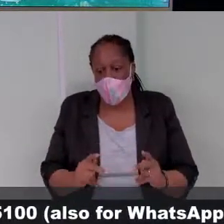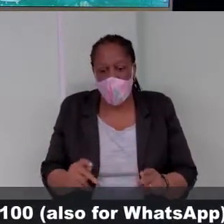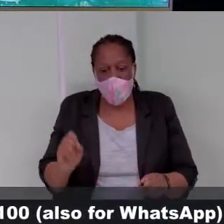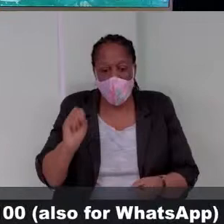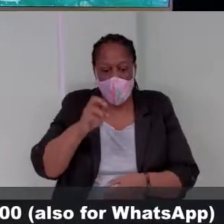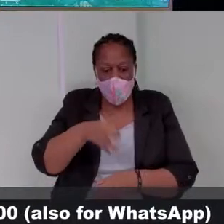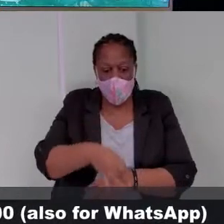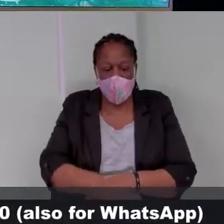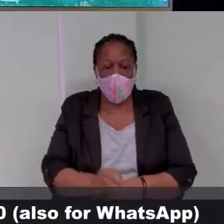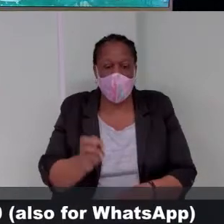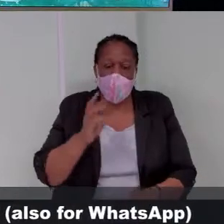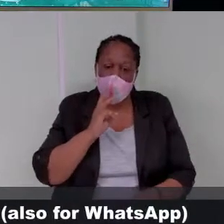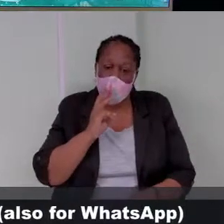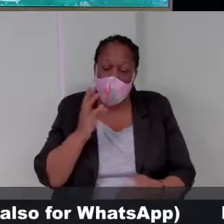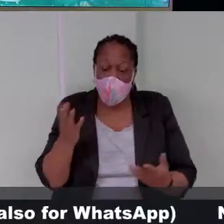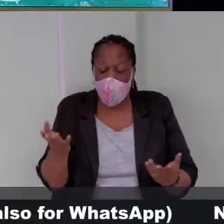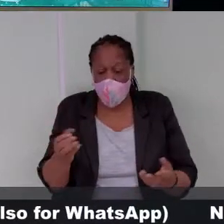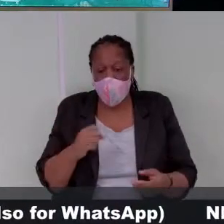response.